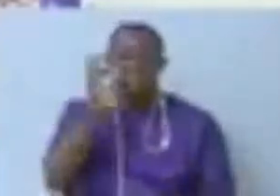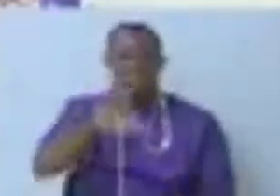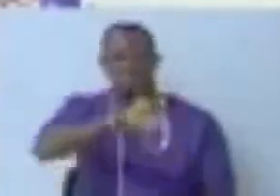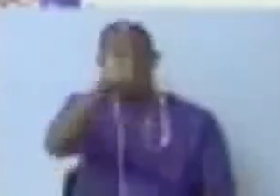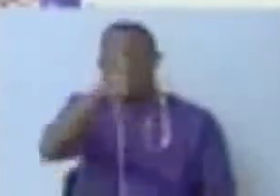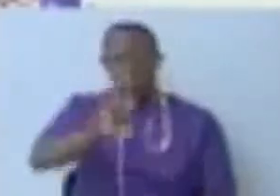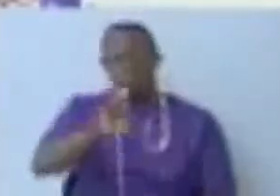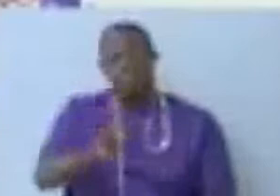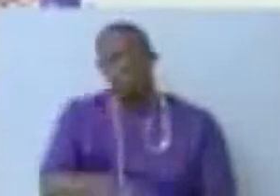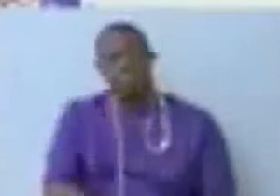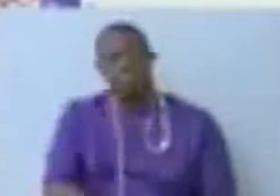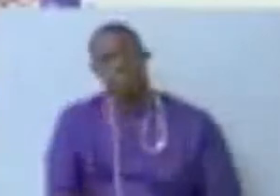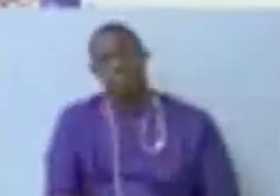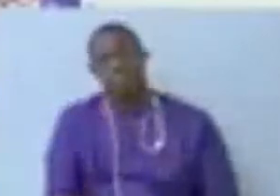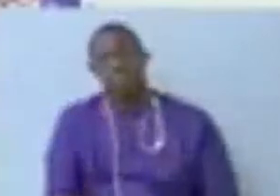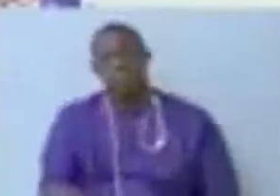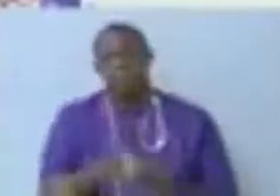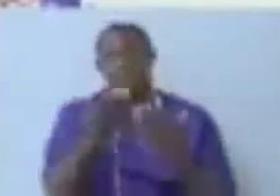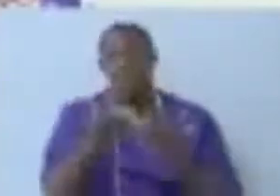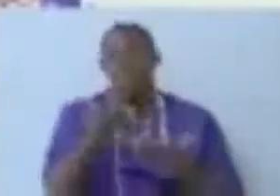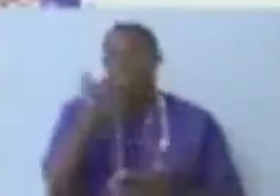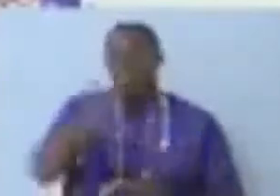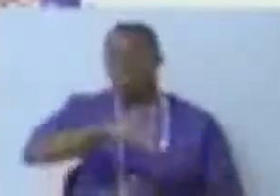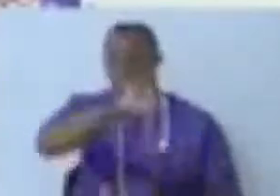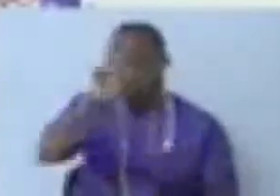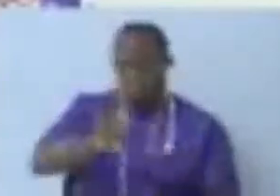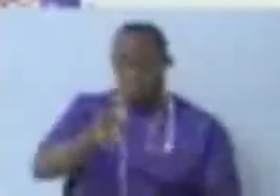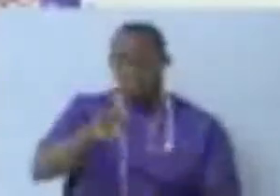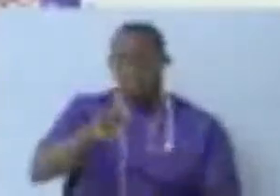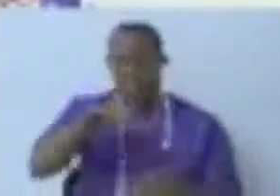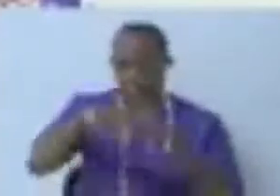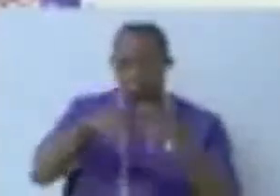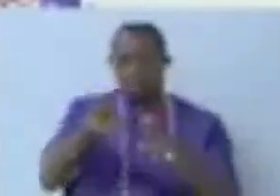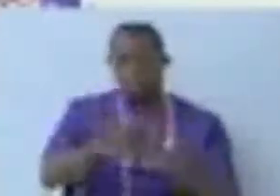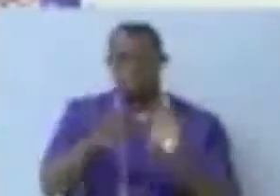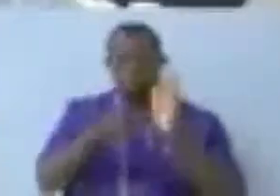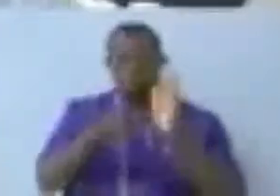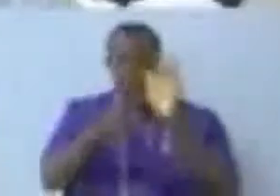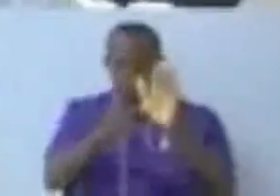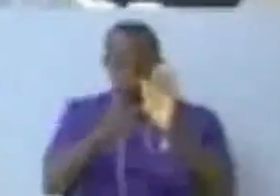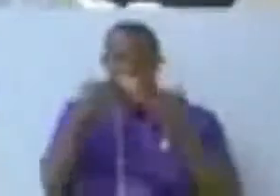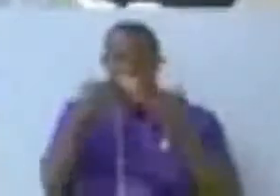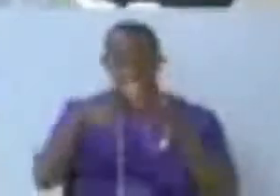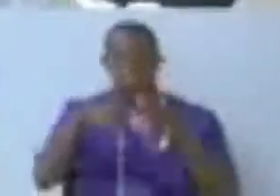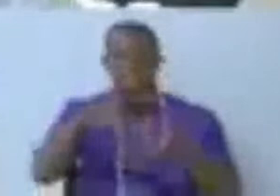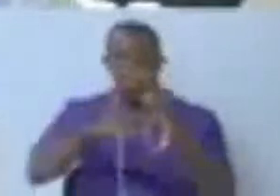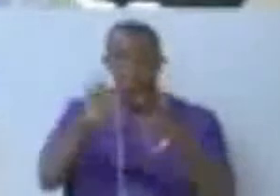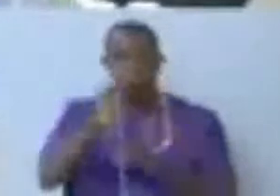question asked elicit information that is within your knowledge. You